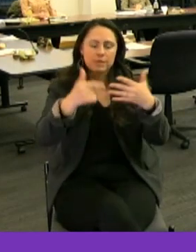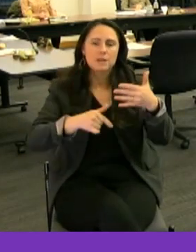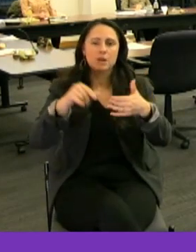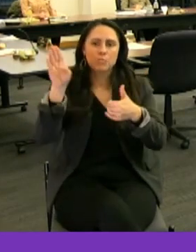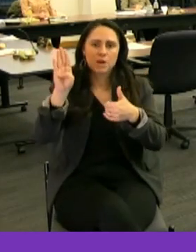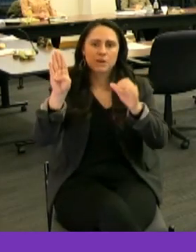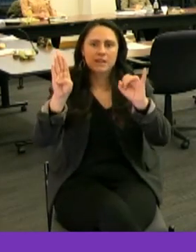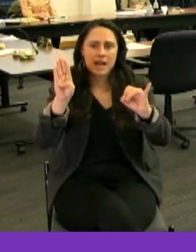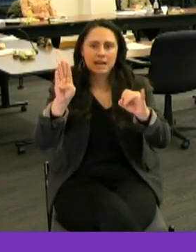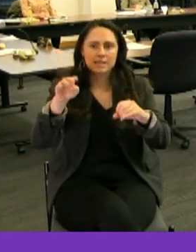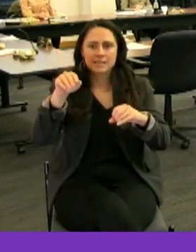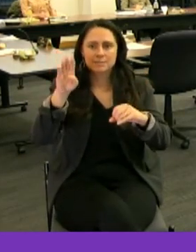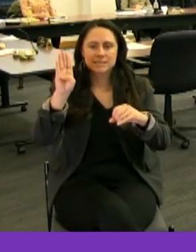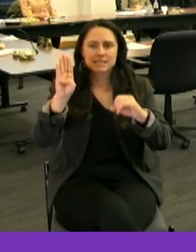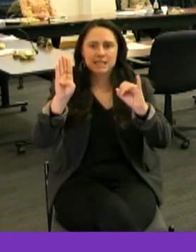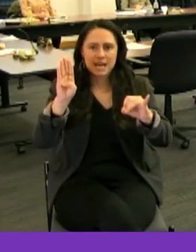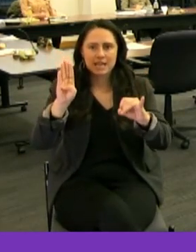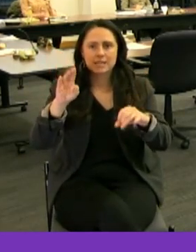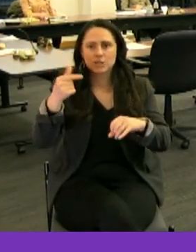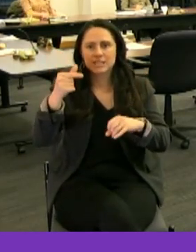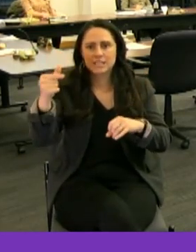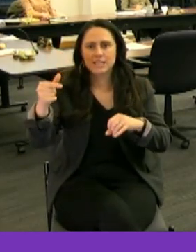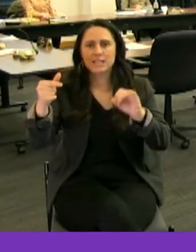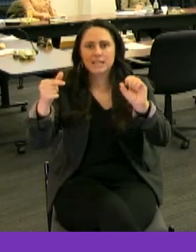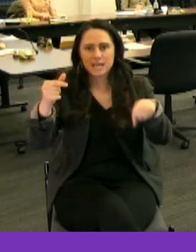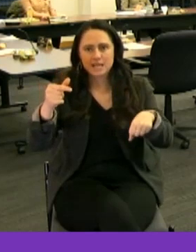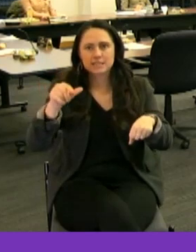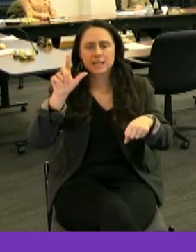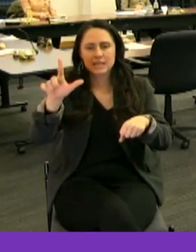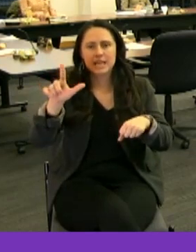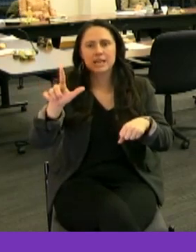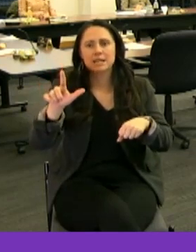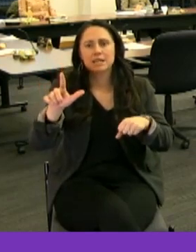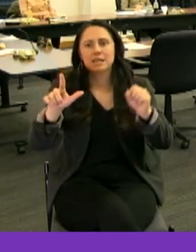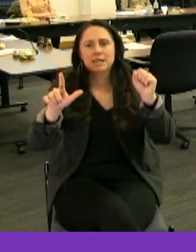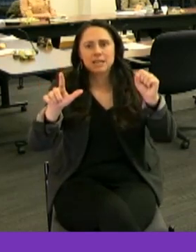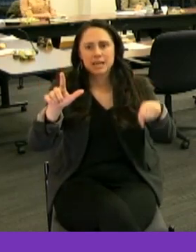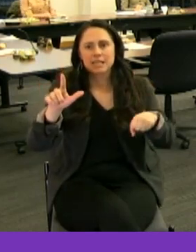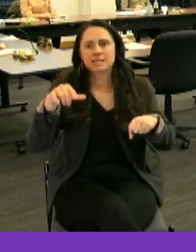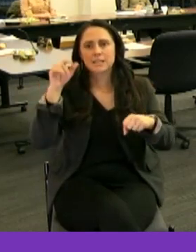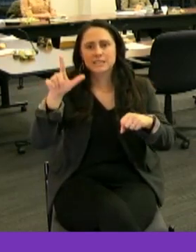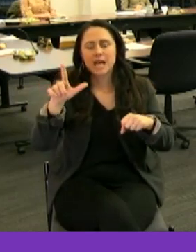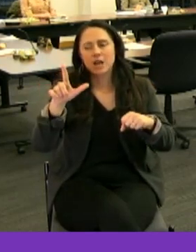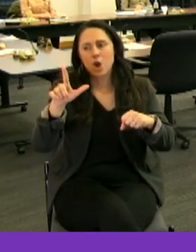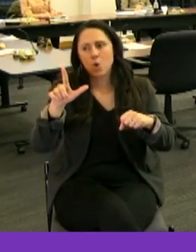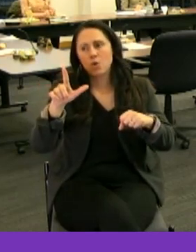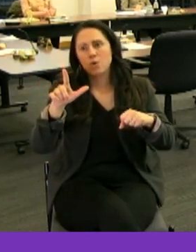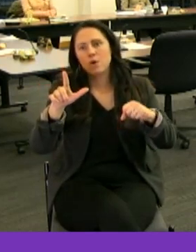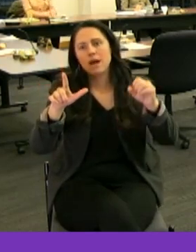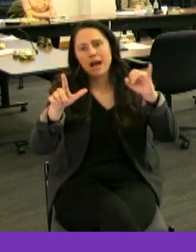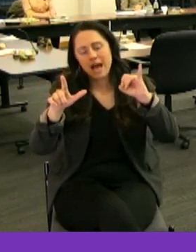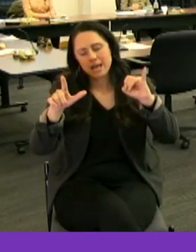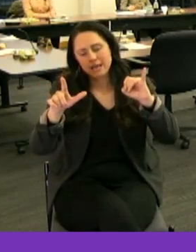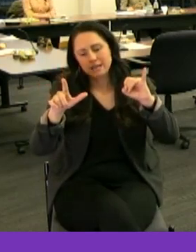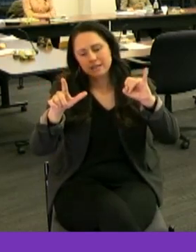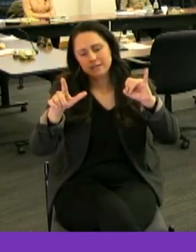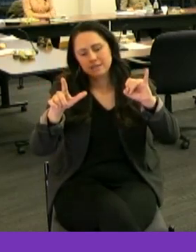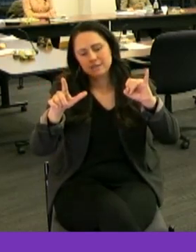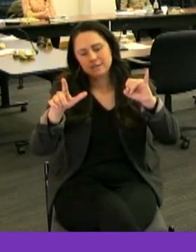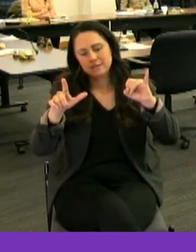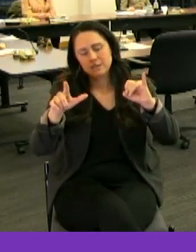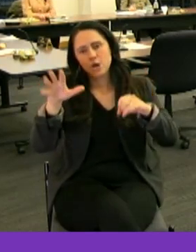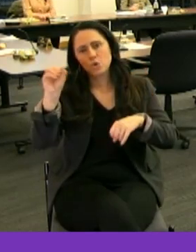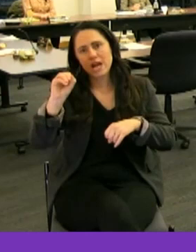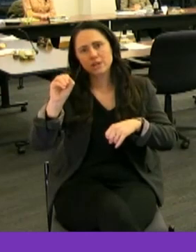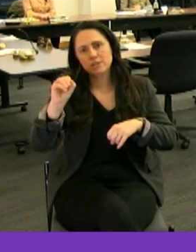Broderick. Aye. Kaczynski. Aye. Garcia Guillen. Yes. Lee. Yes. Lozano. Aye.